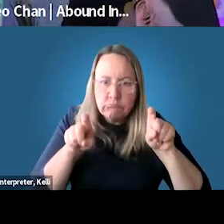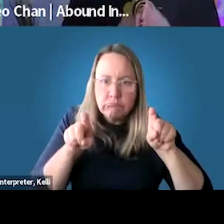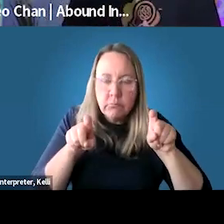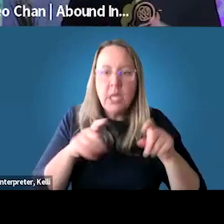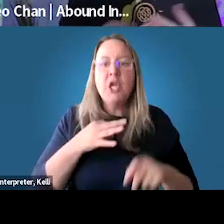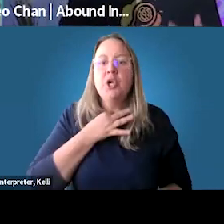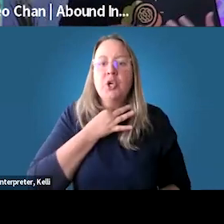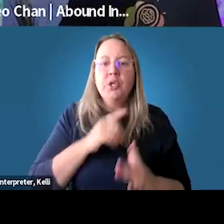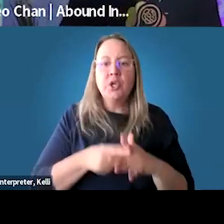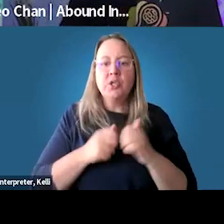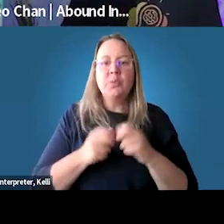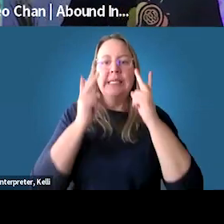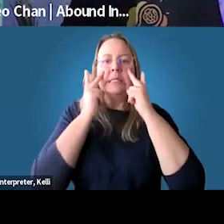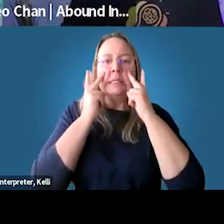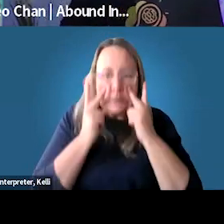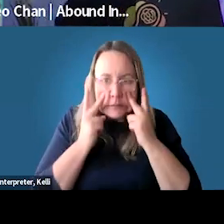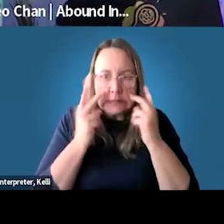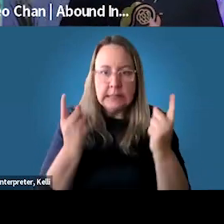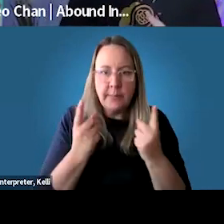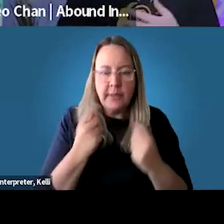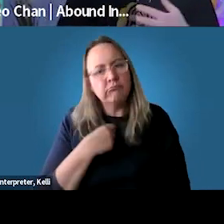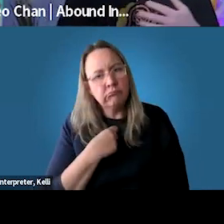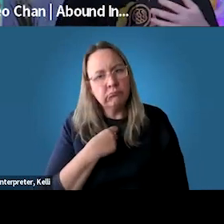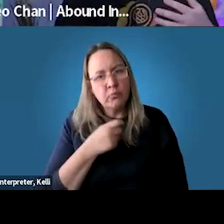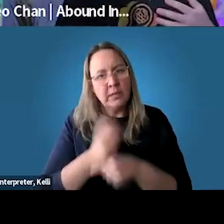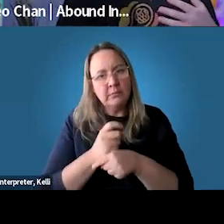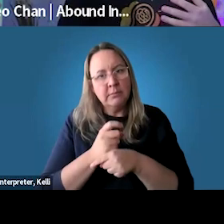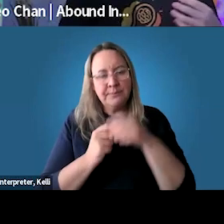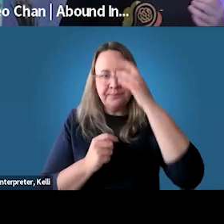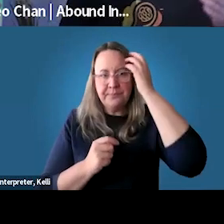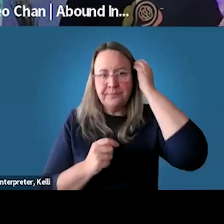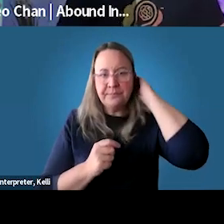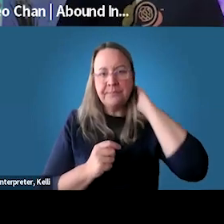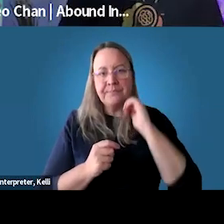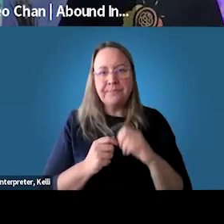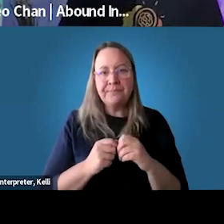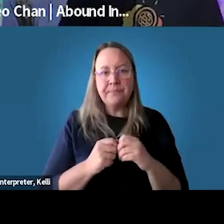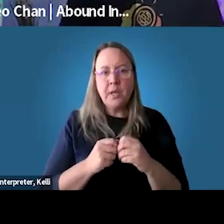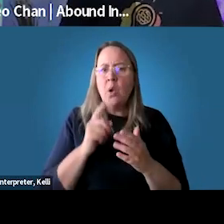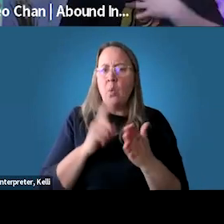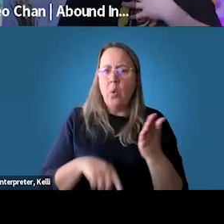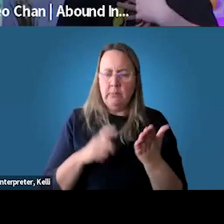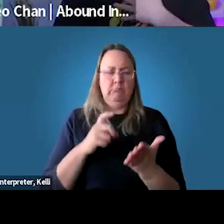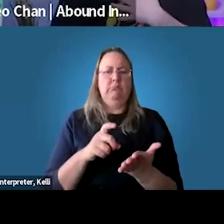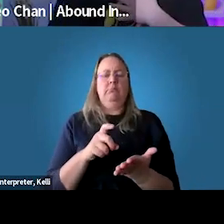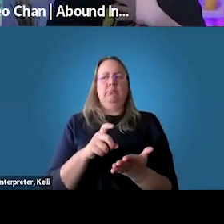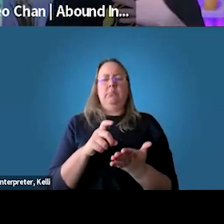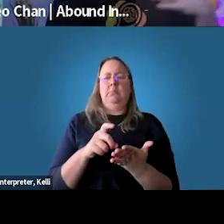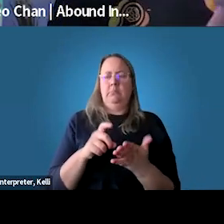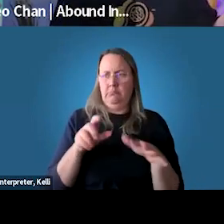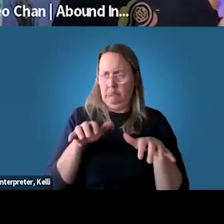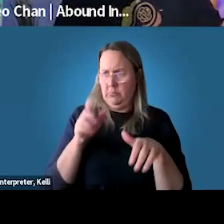Curiosity always starts with seeing something of interest, okay? And I like to say, what catches your attention? Think about this for